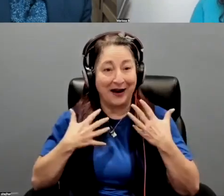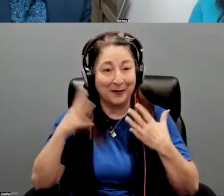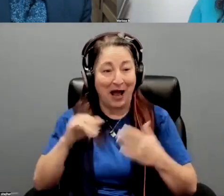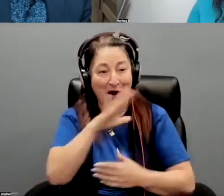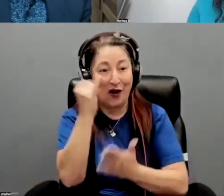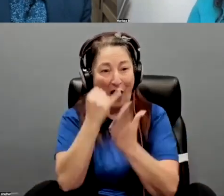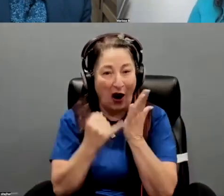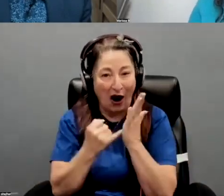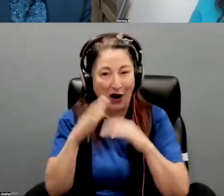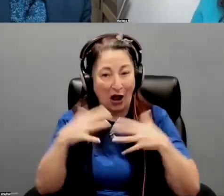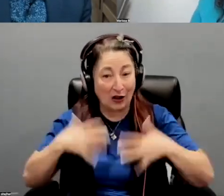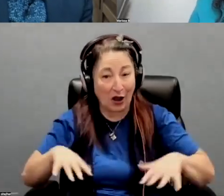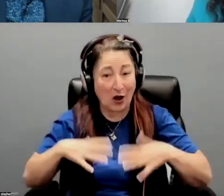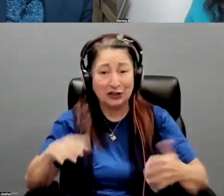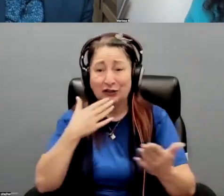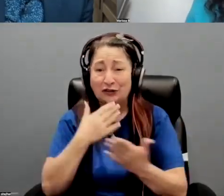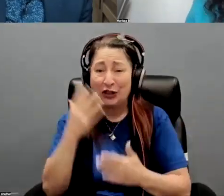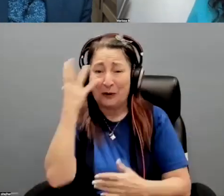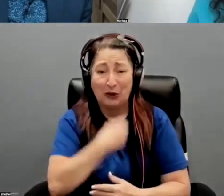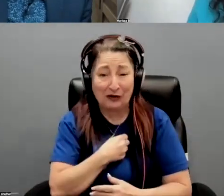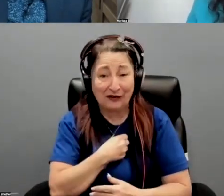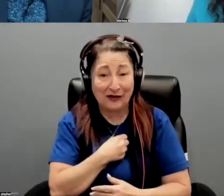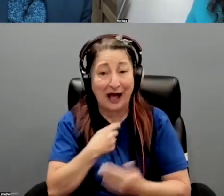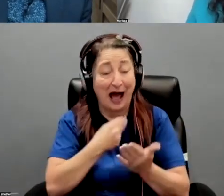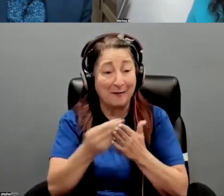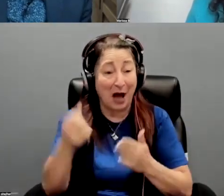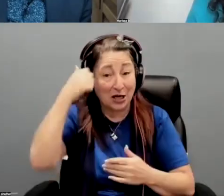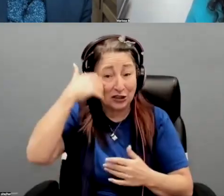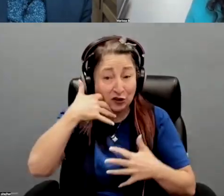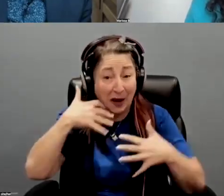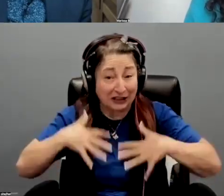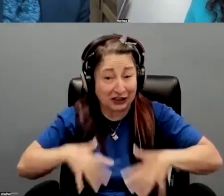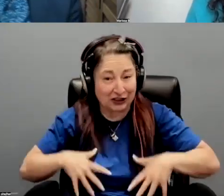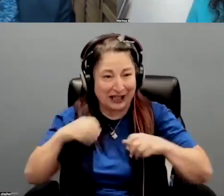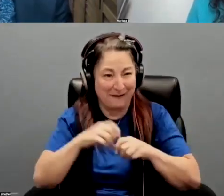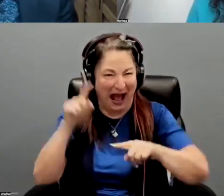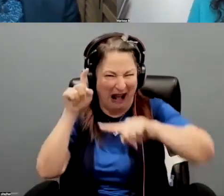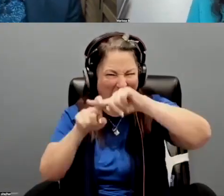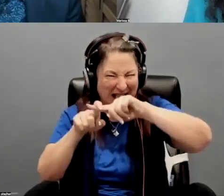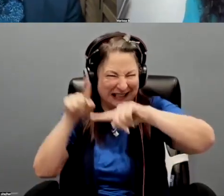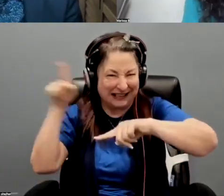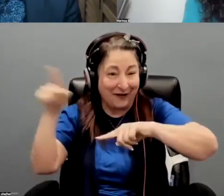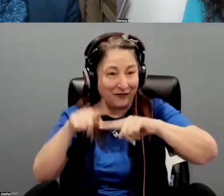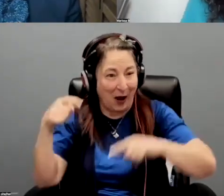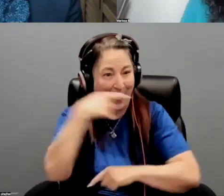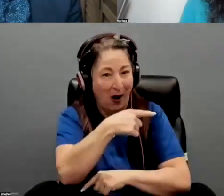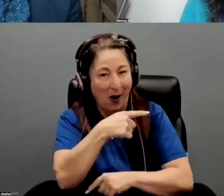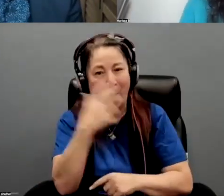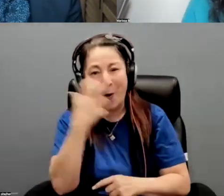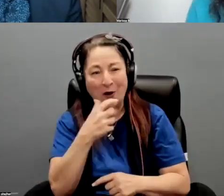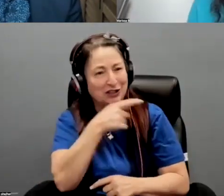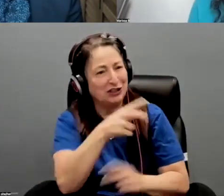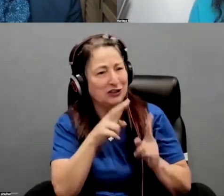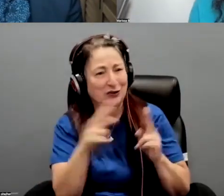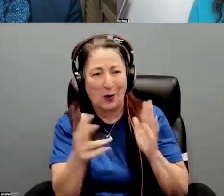it's just so good and so beautiful. I bought a sweatshirt in my closet currently from her. It's just she's so